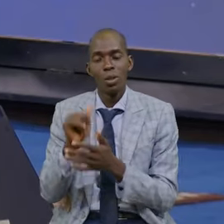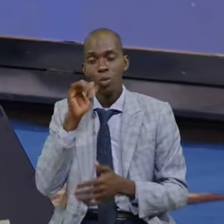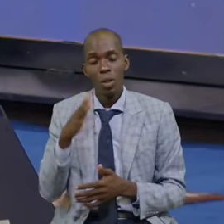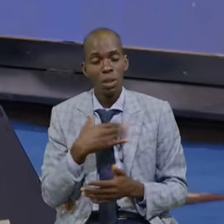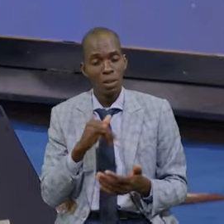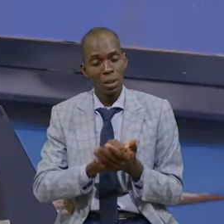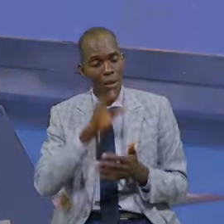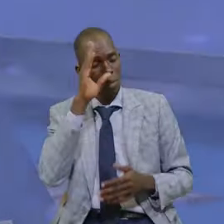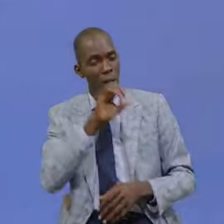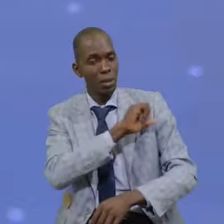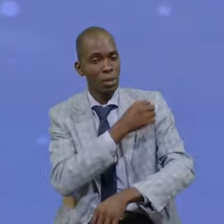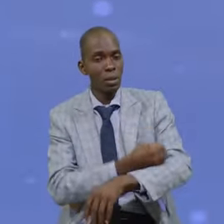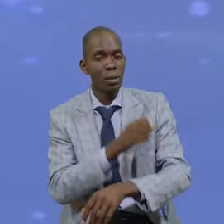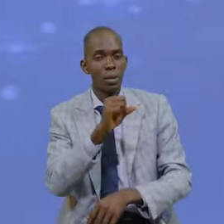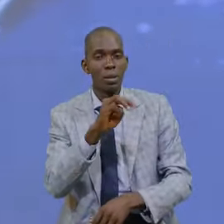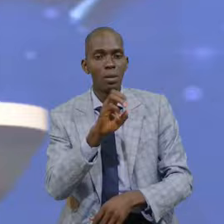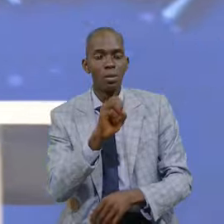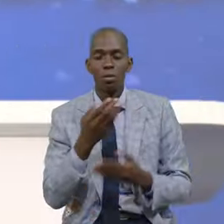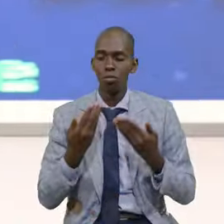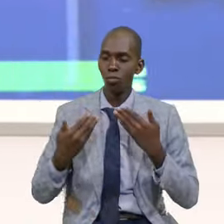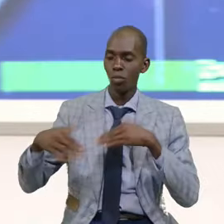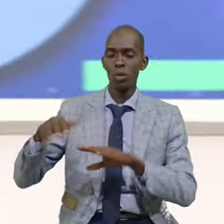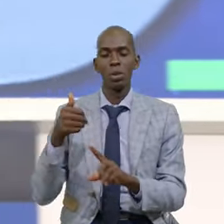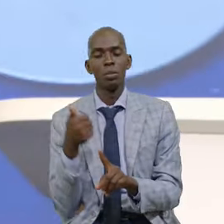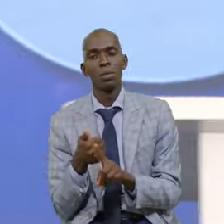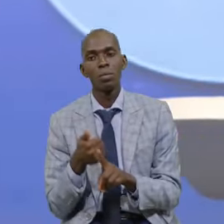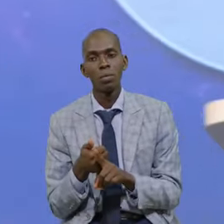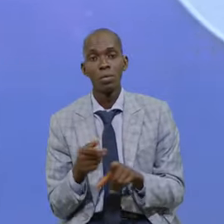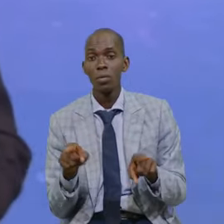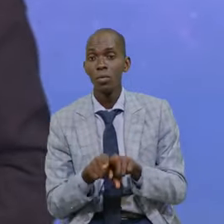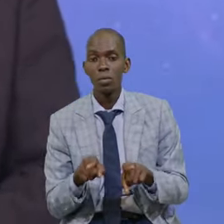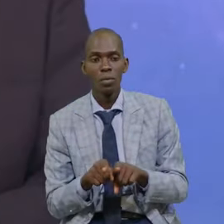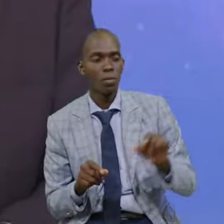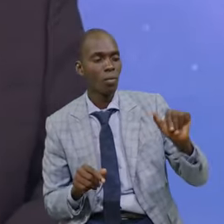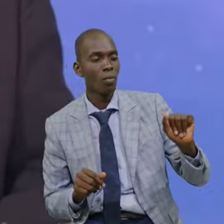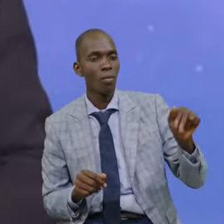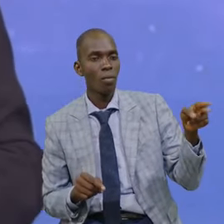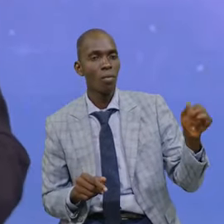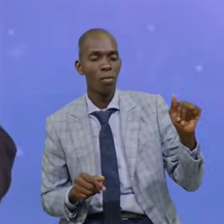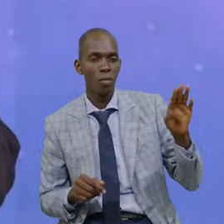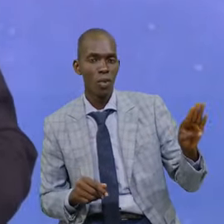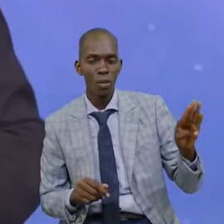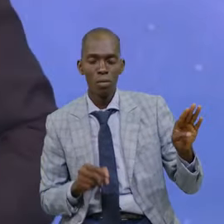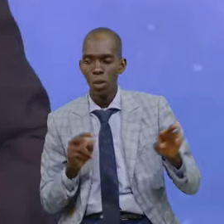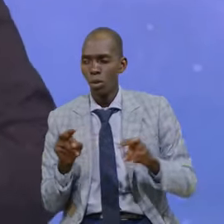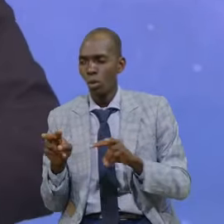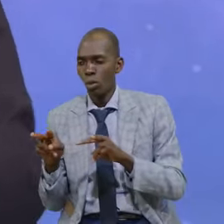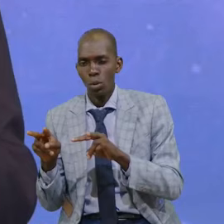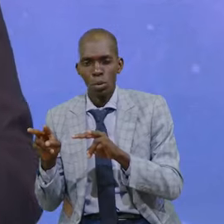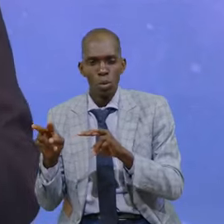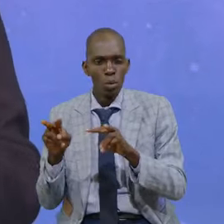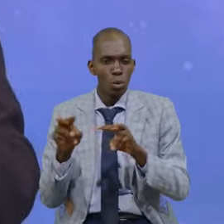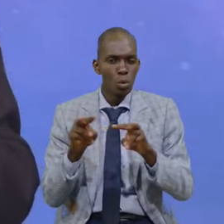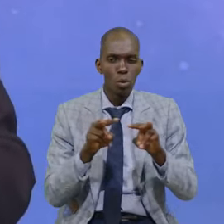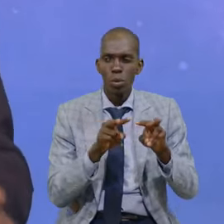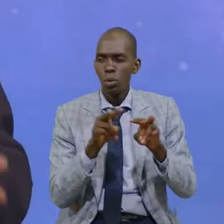himself. Here comes Ahab. And Ahab looked around. He didn't see